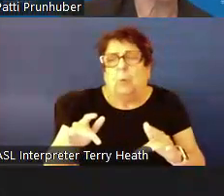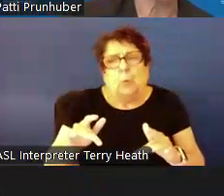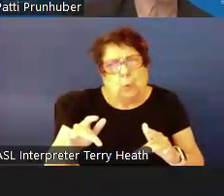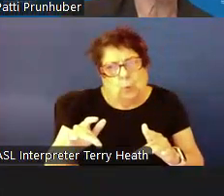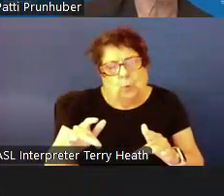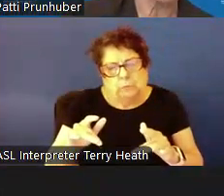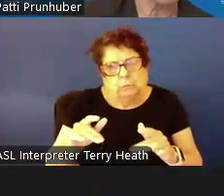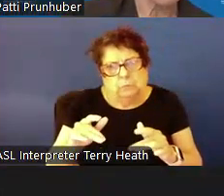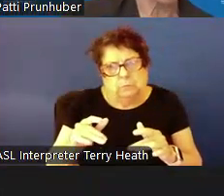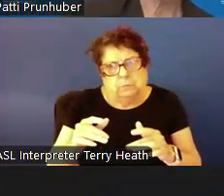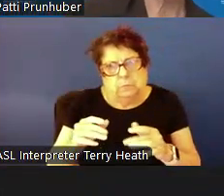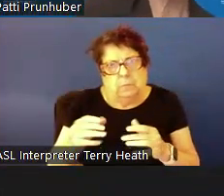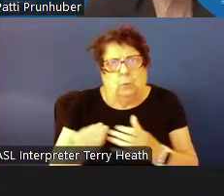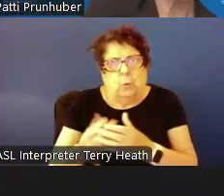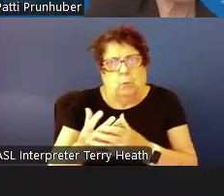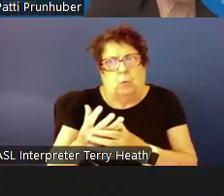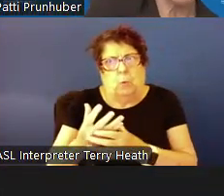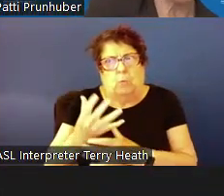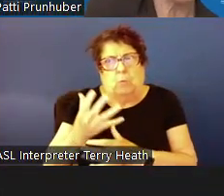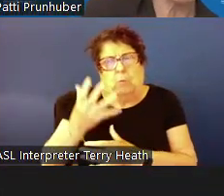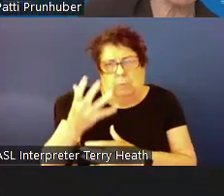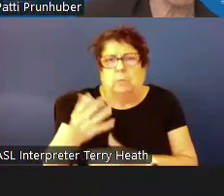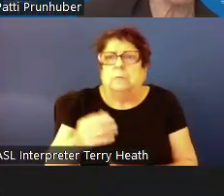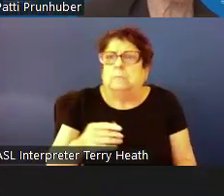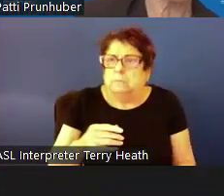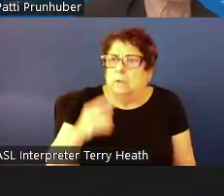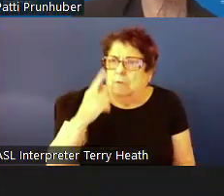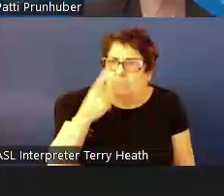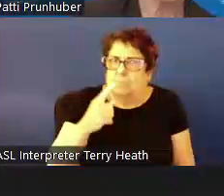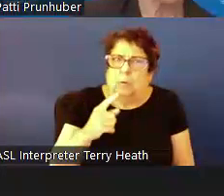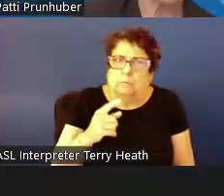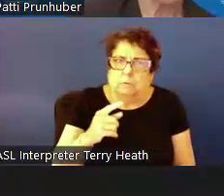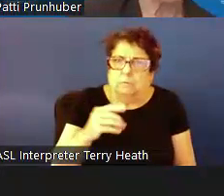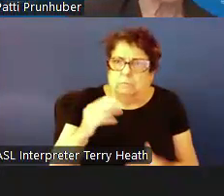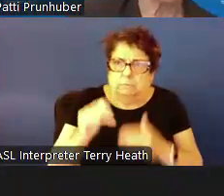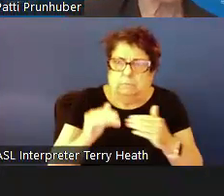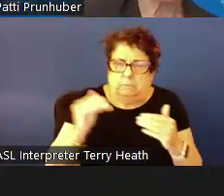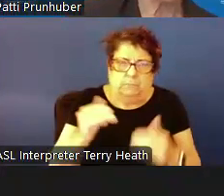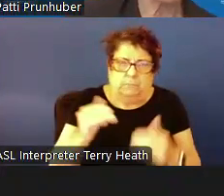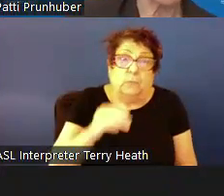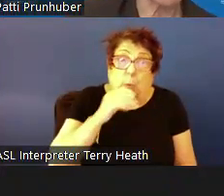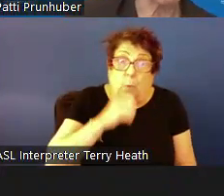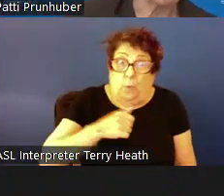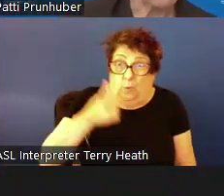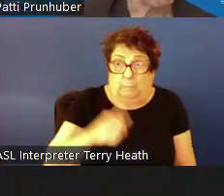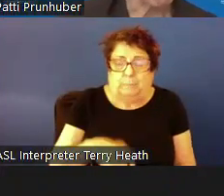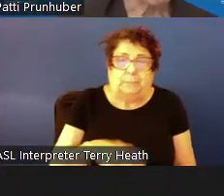lower income adults. And if you look at this left-hand bar for people, older adults who